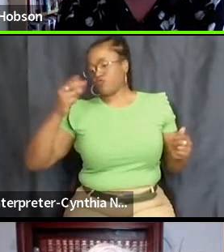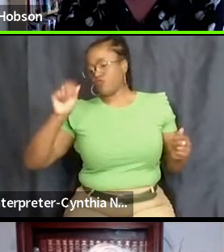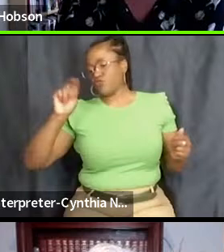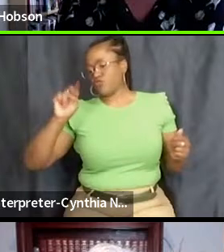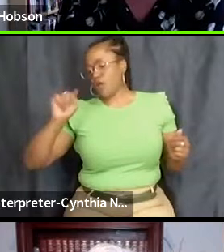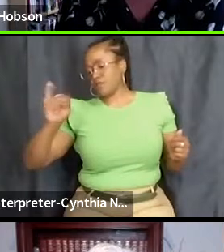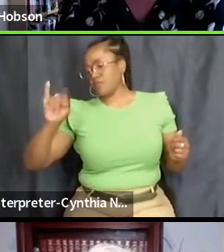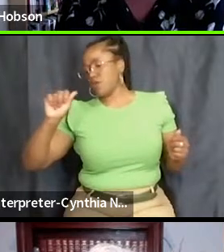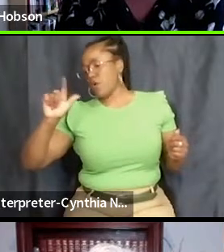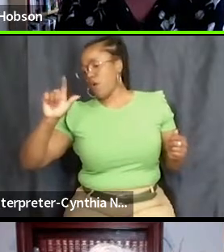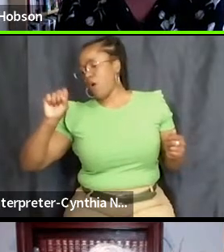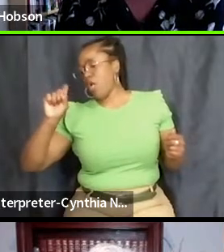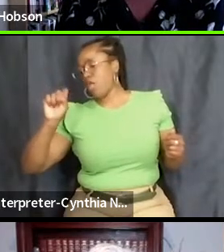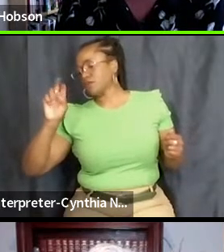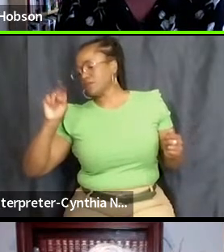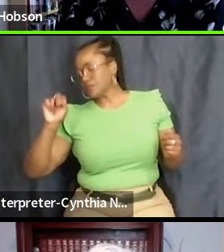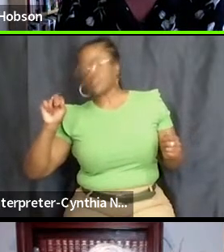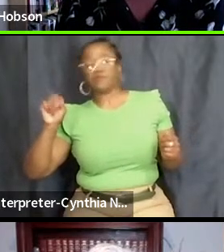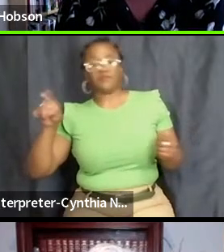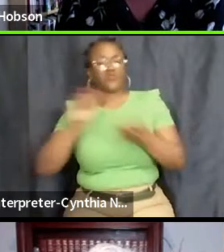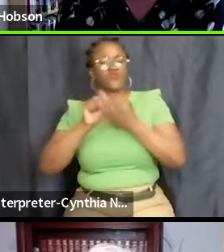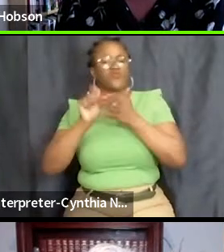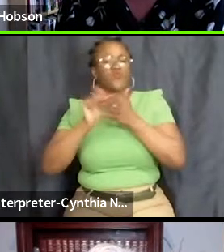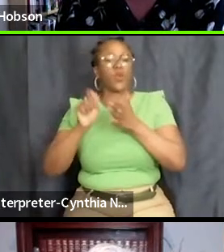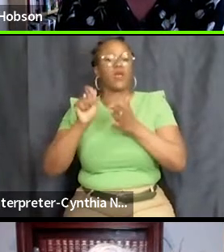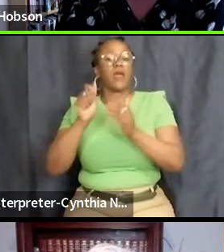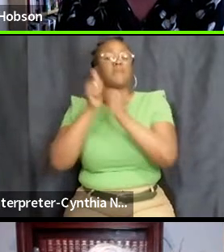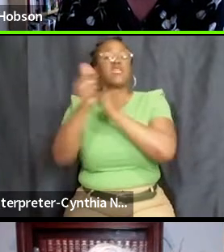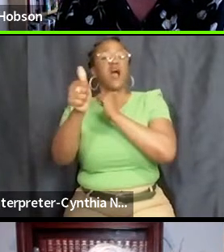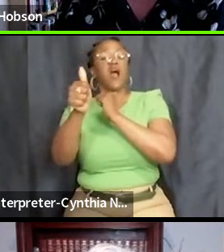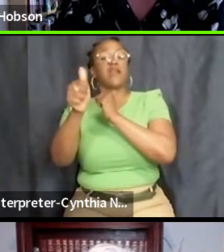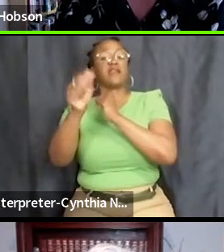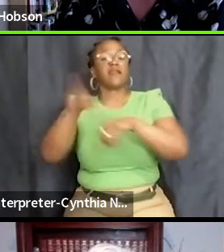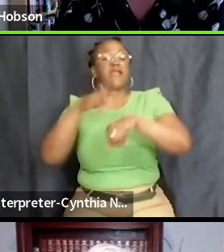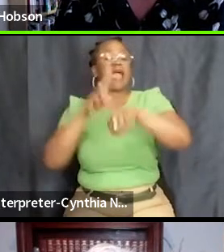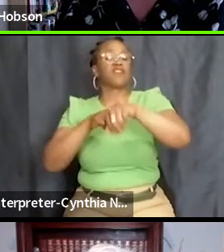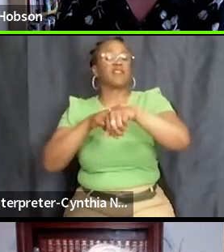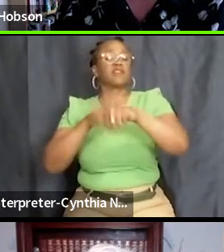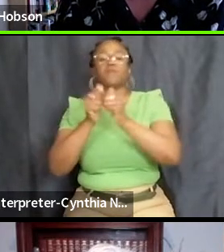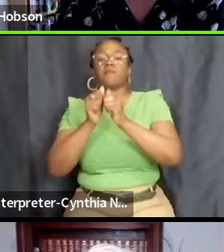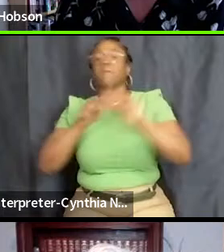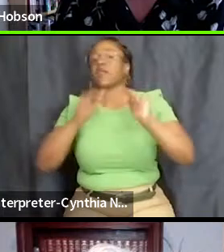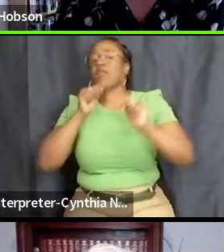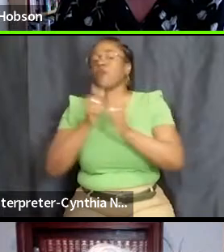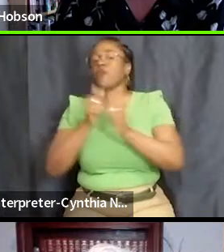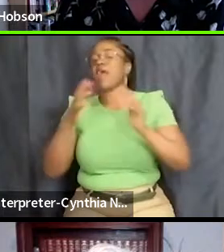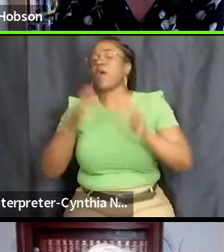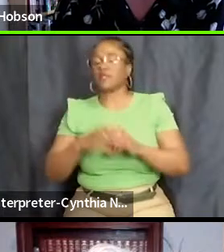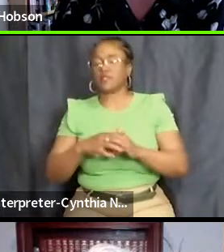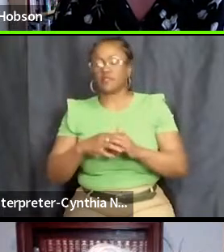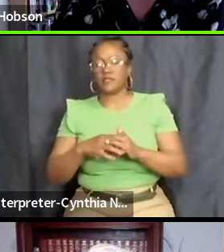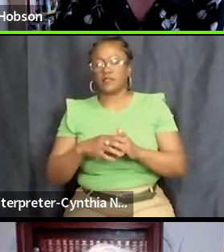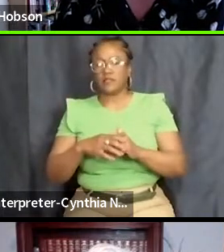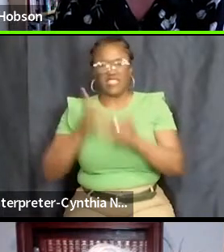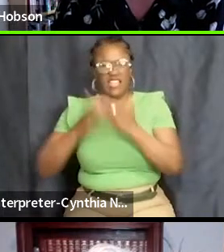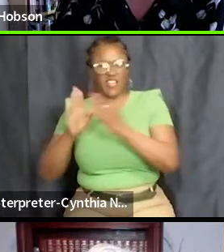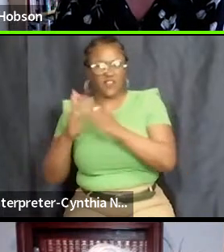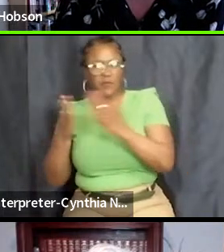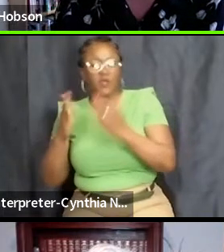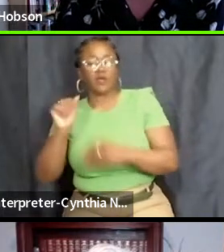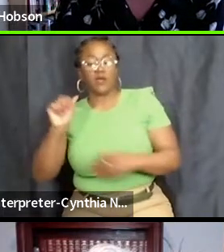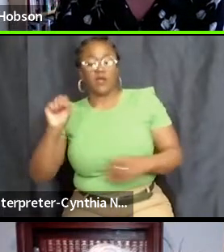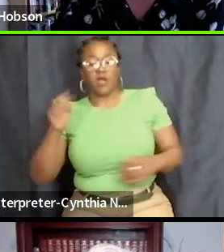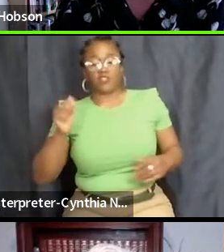an essay from 2001 called Beyond Nationalism, But Not Without It. It comes towards the end of the book. And Ashanti